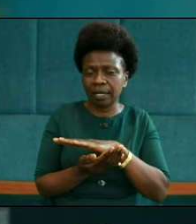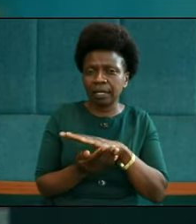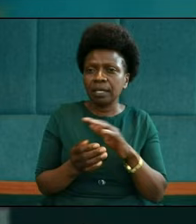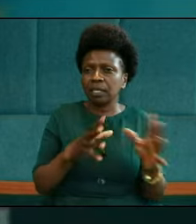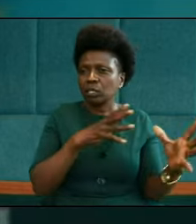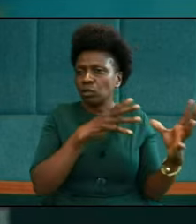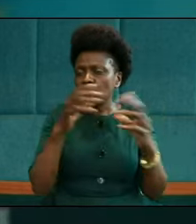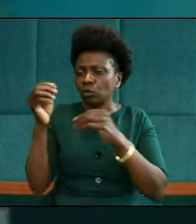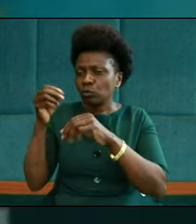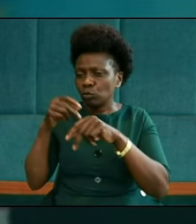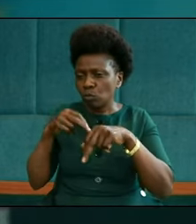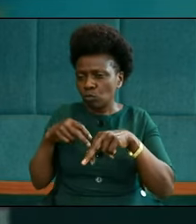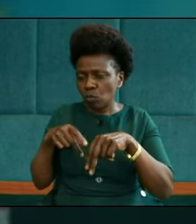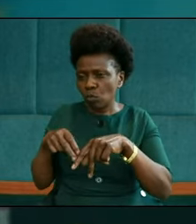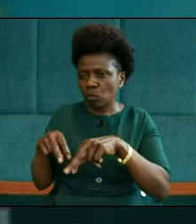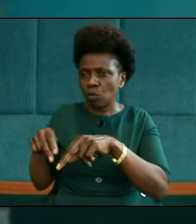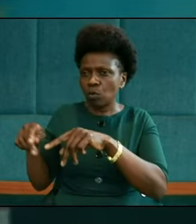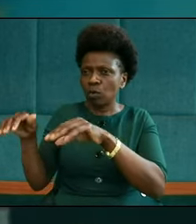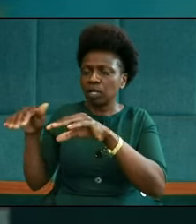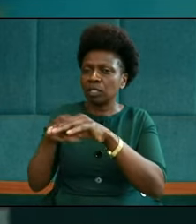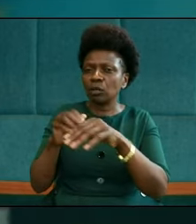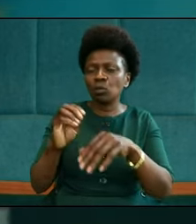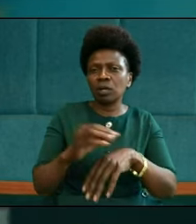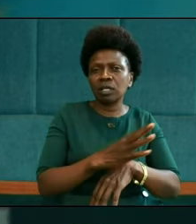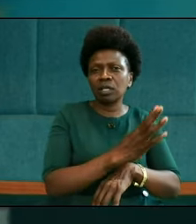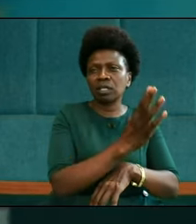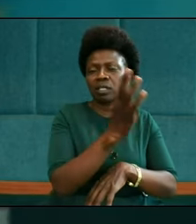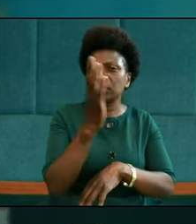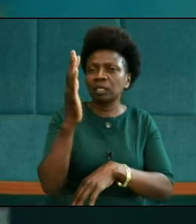He's going to walk in the wilderness.